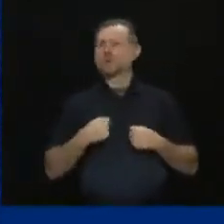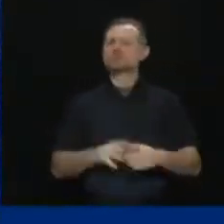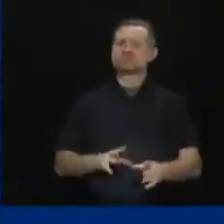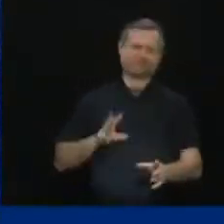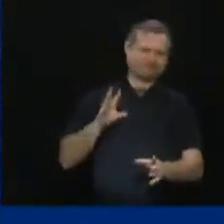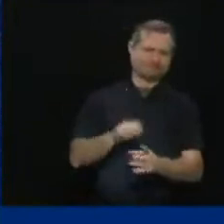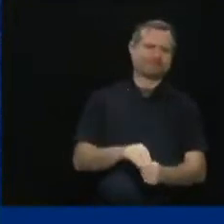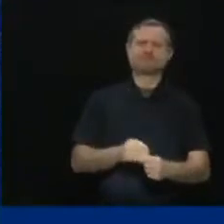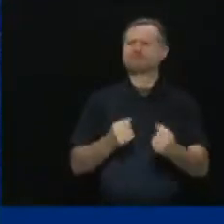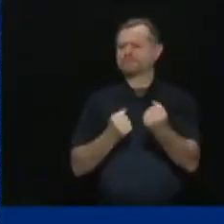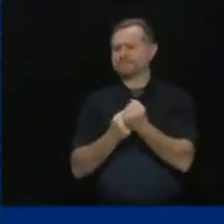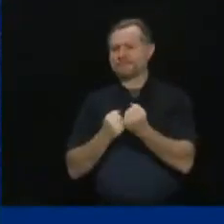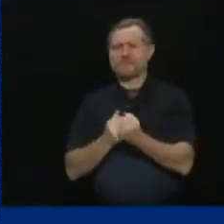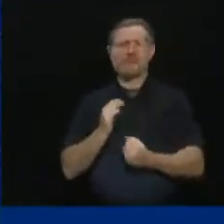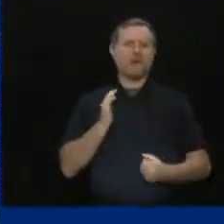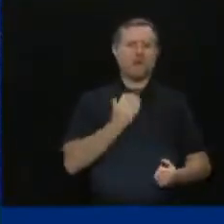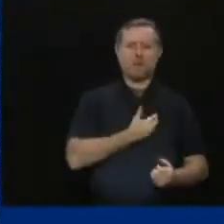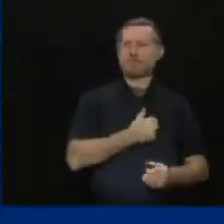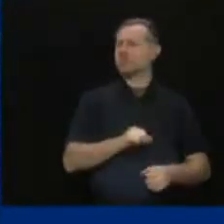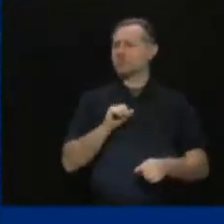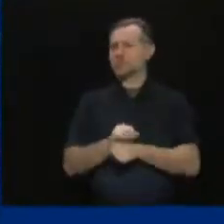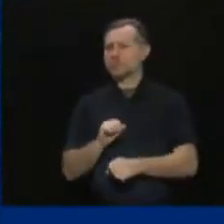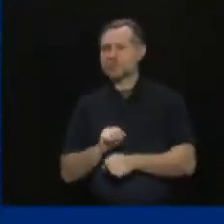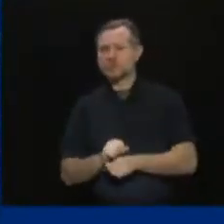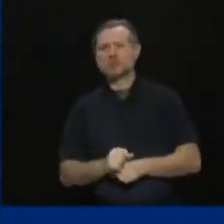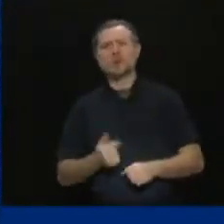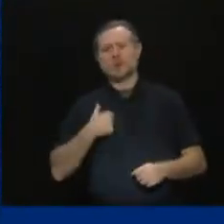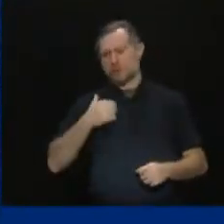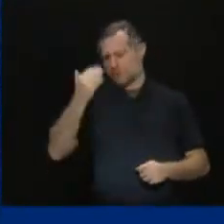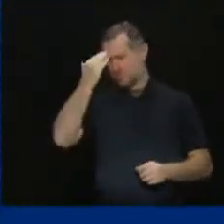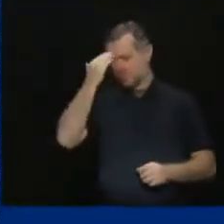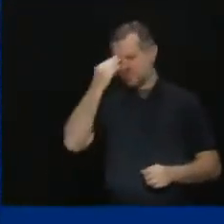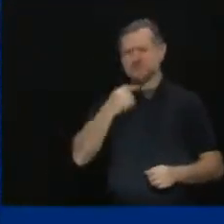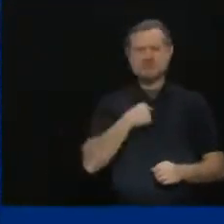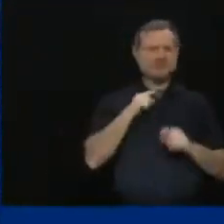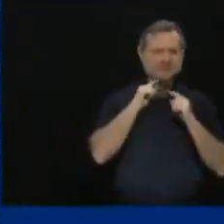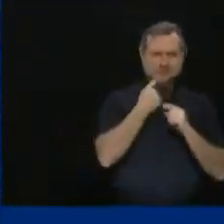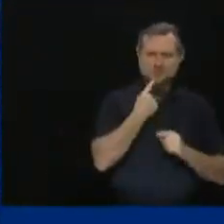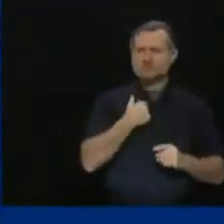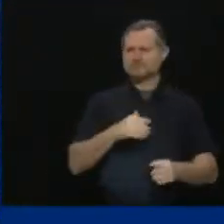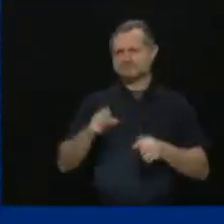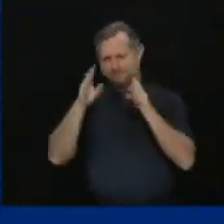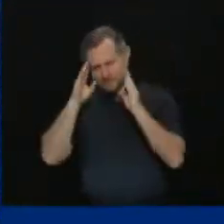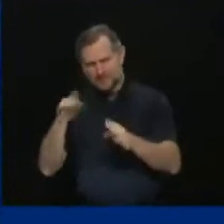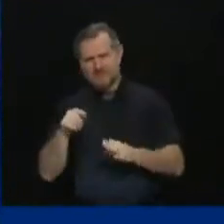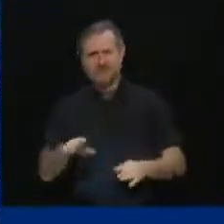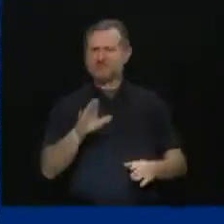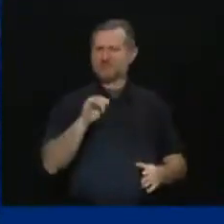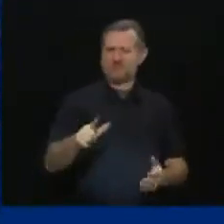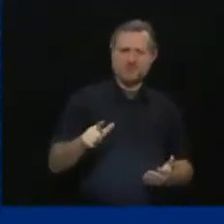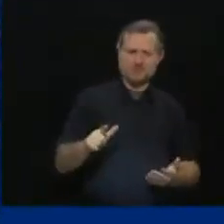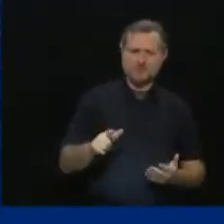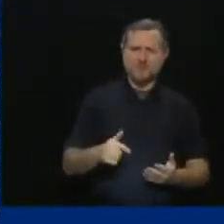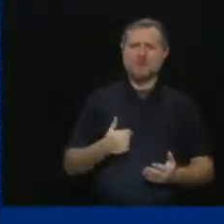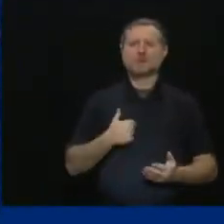and for your understanding that I would take this seriously, I would not have been able to carry it with such